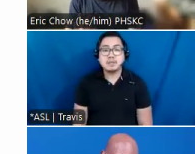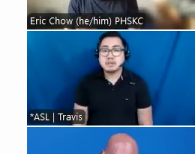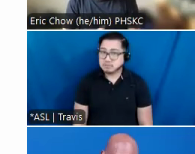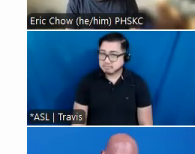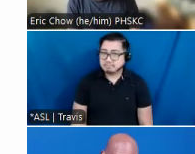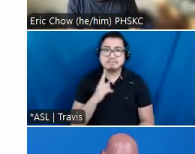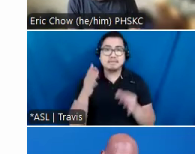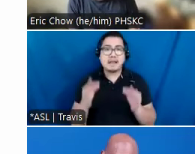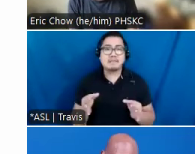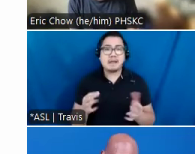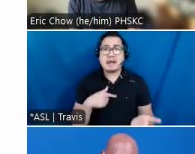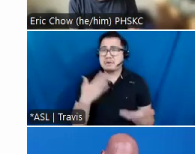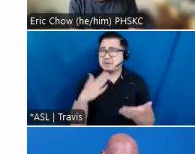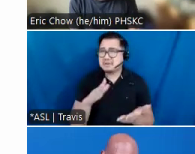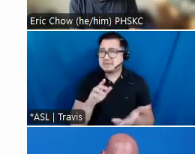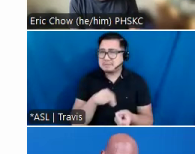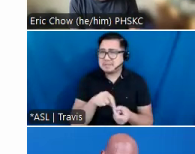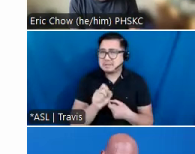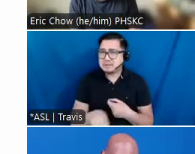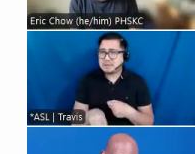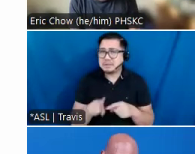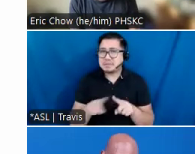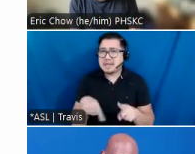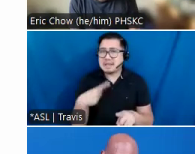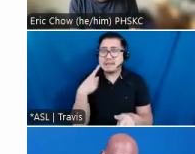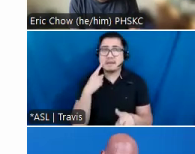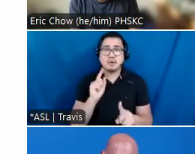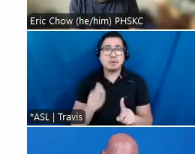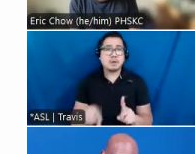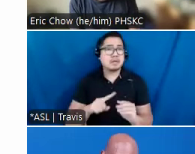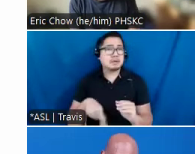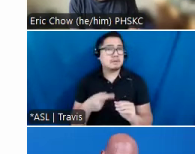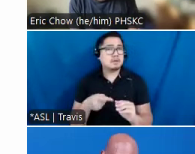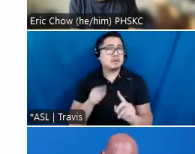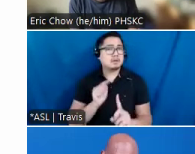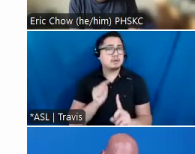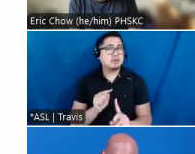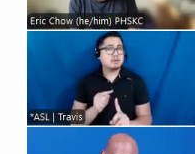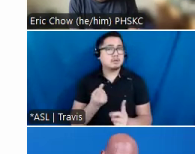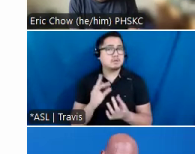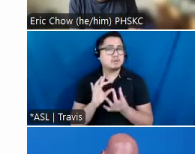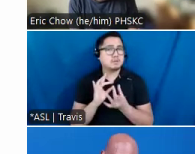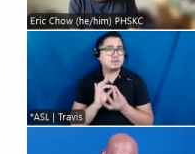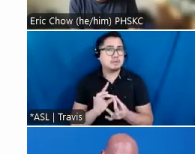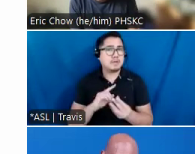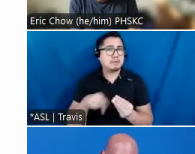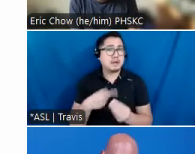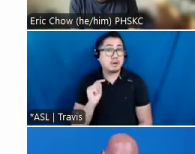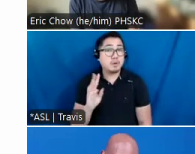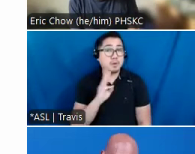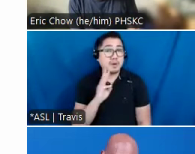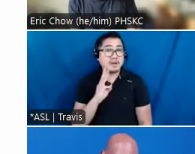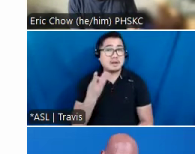Absolutely. I don't know if there's a specific question there, but I believe the question specifically is referring to wastewater surveillance